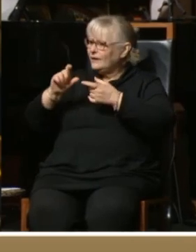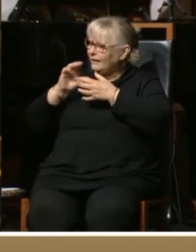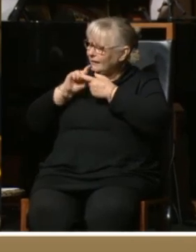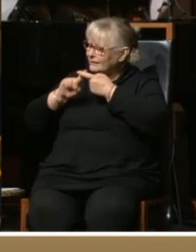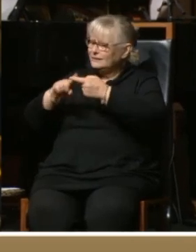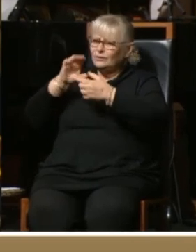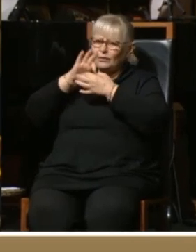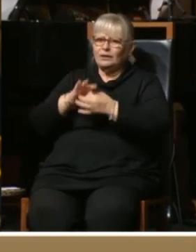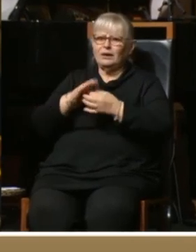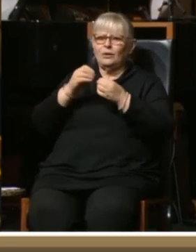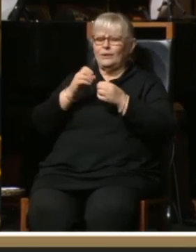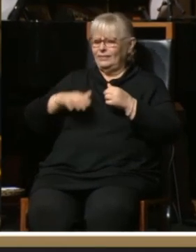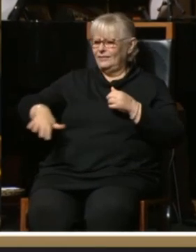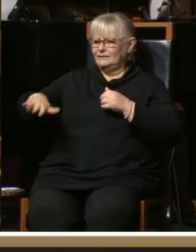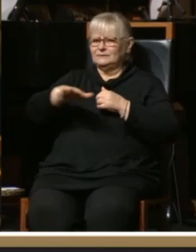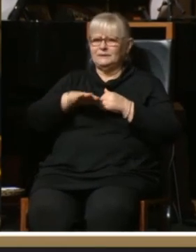connection with this place.